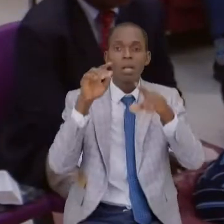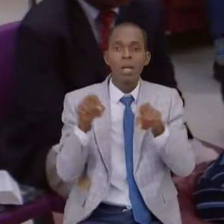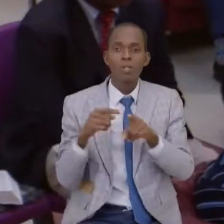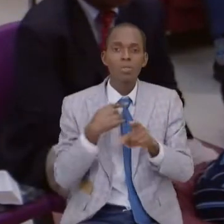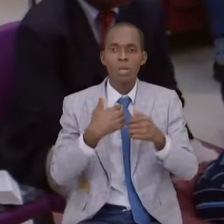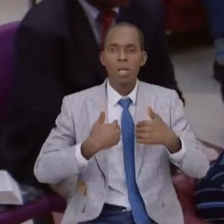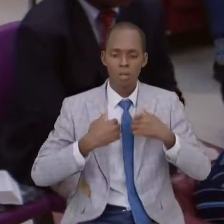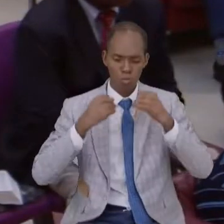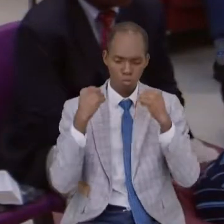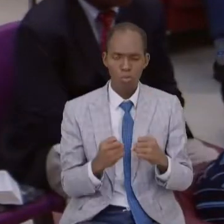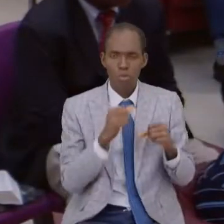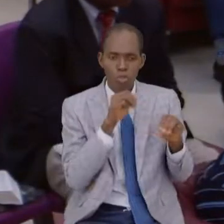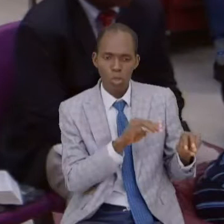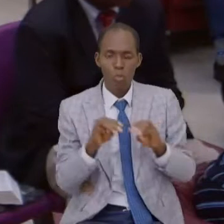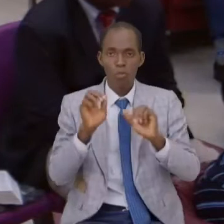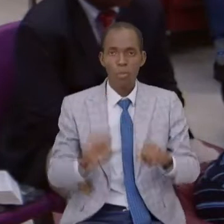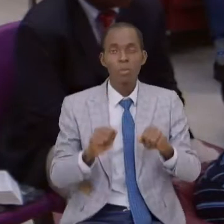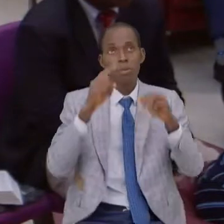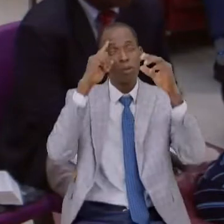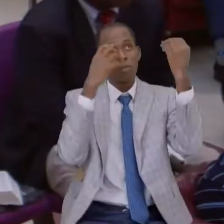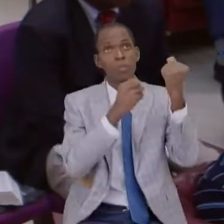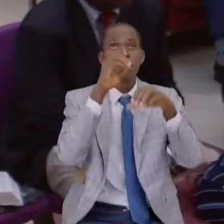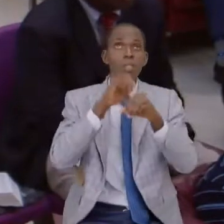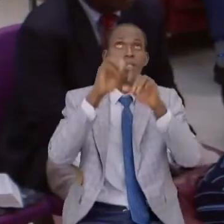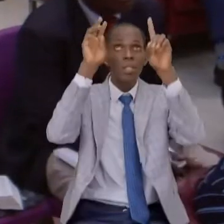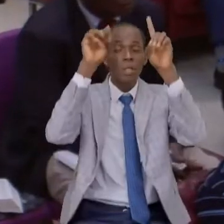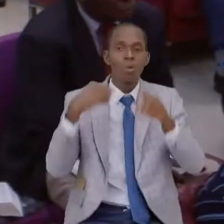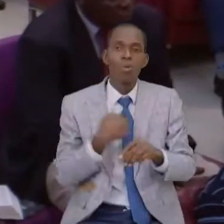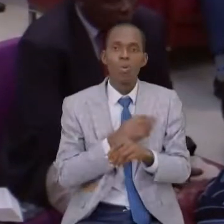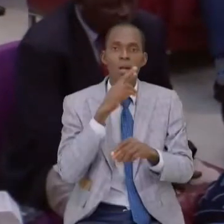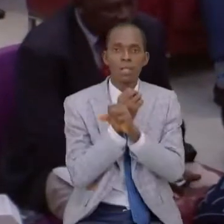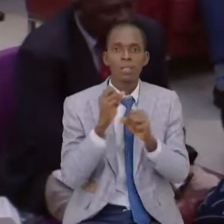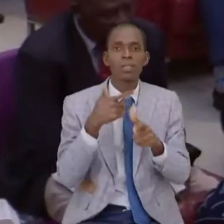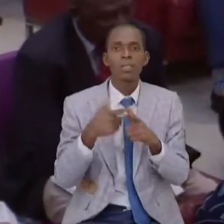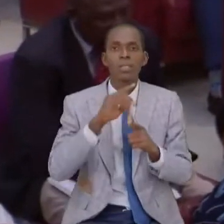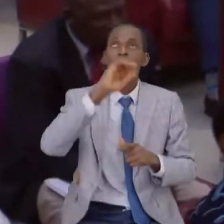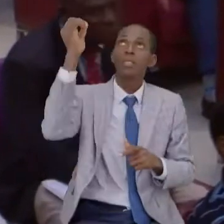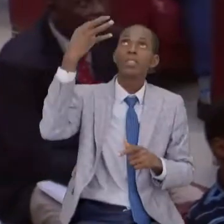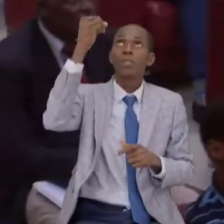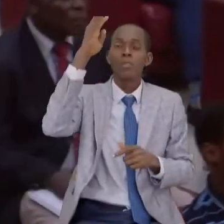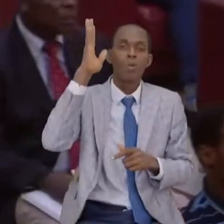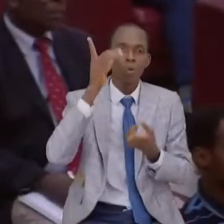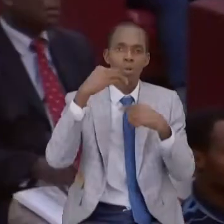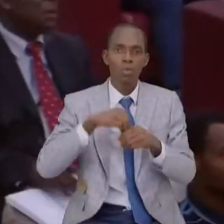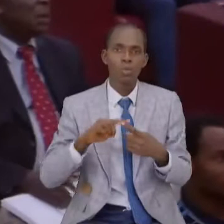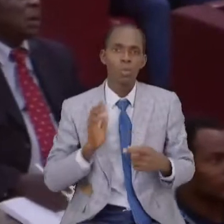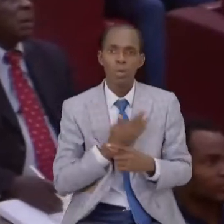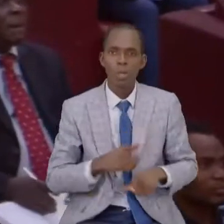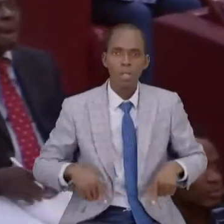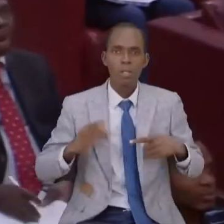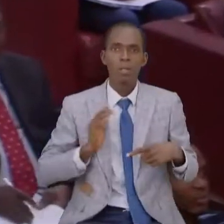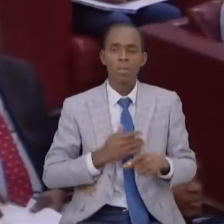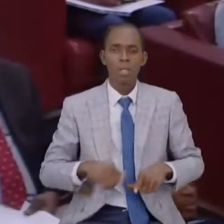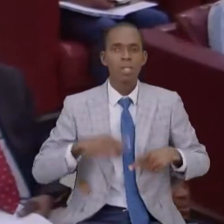unshakable, unwavering faith in him, we are saved. And then the grace of God will come into our lives will change, our lives